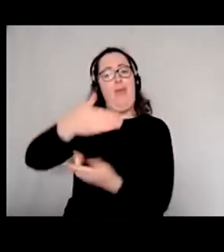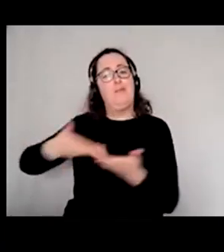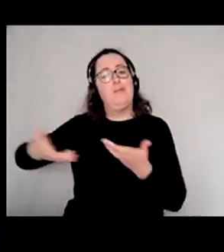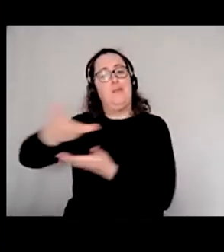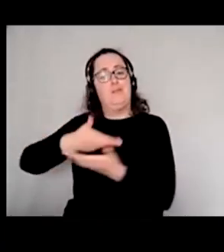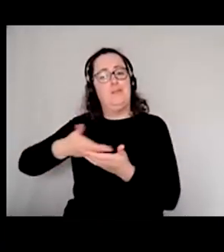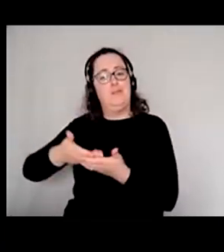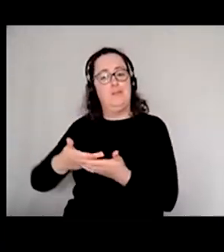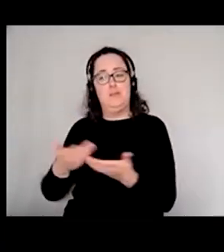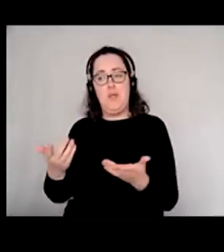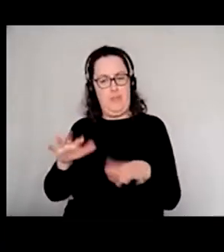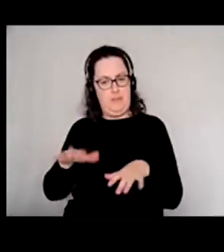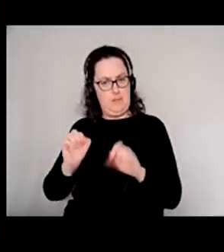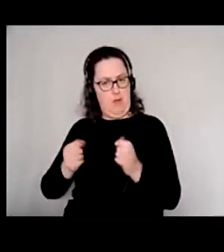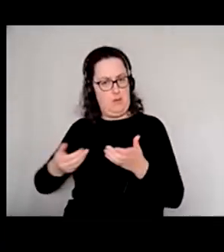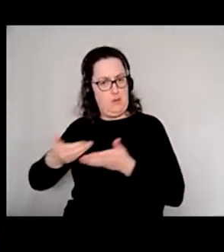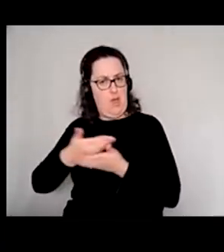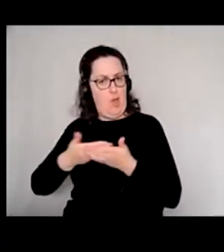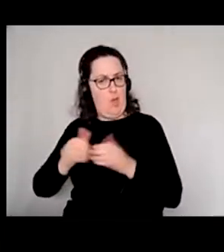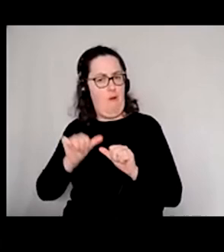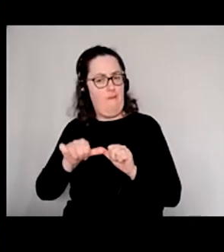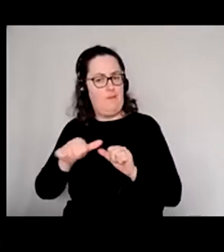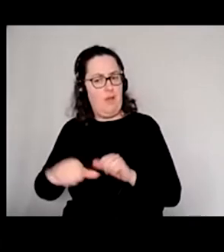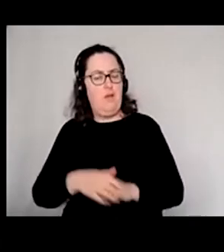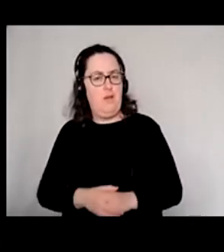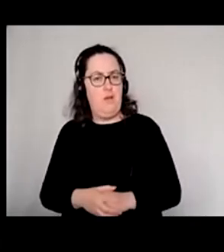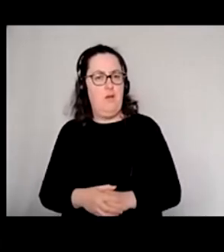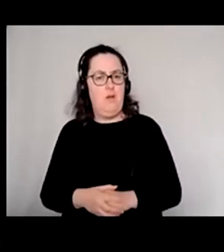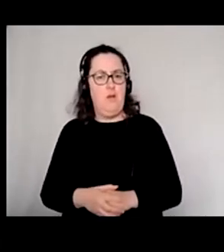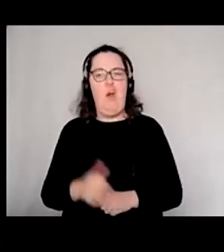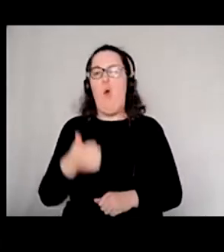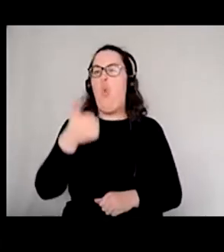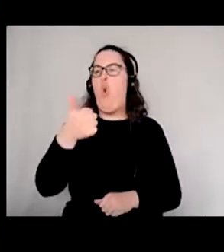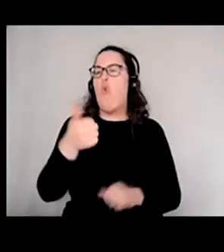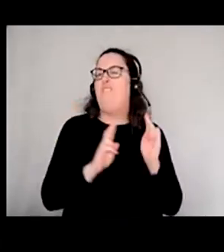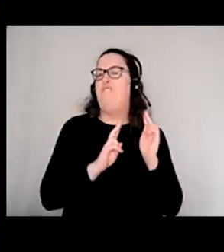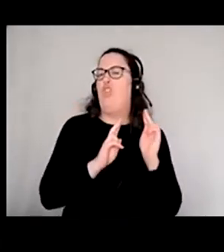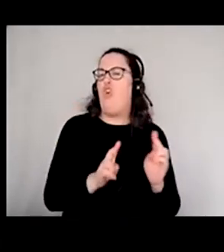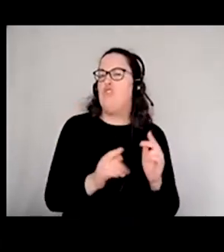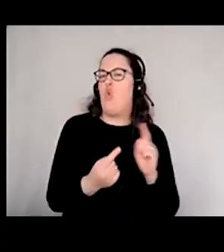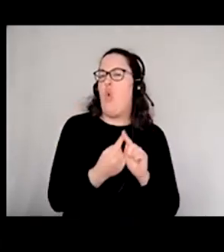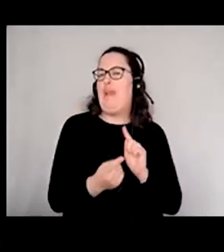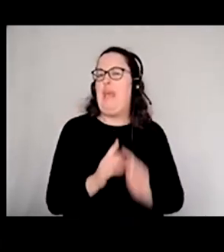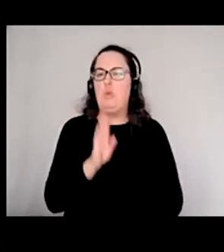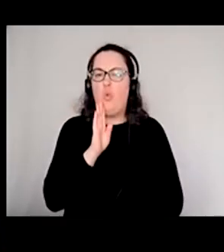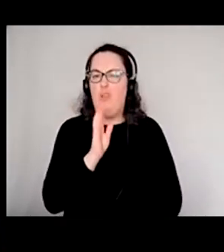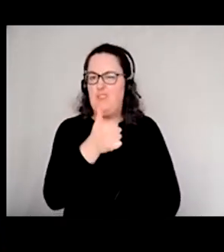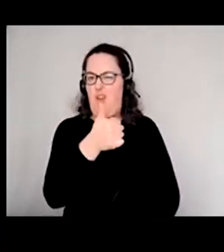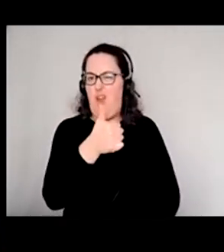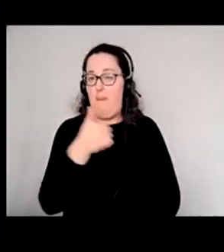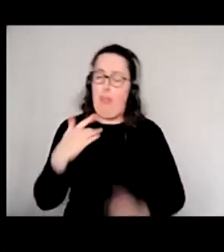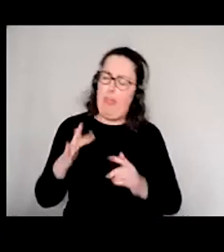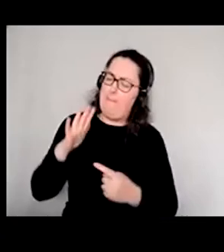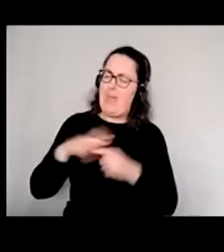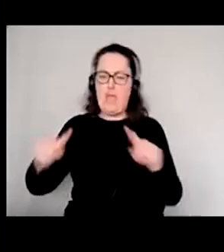at it, and, you know, let's start a dialogue going. We're okay for the corridor down to the toilets, but not for the main gallery. Yeah, no,